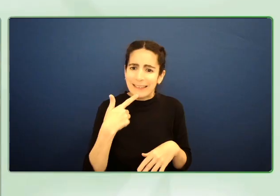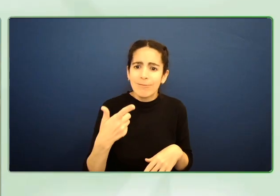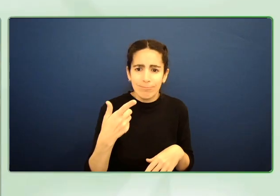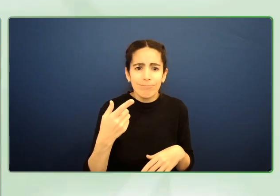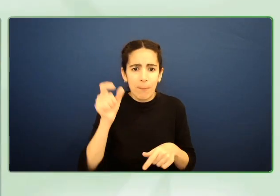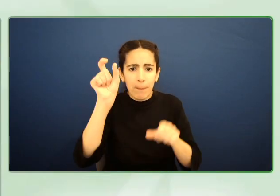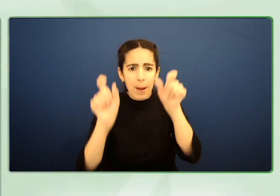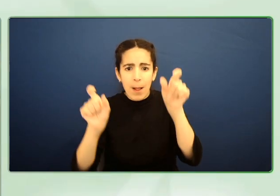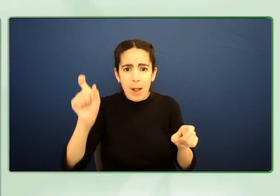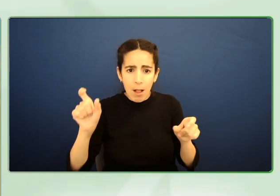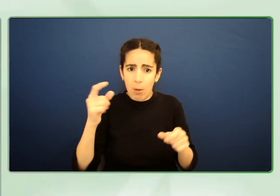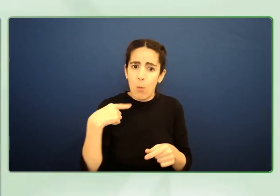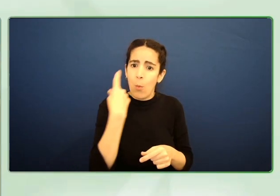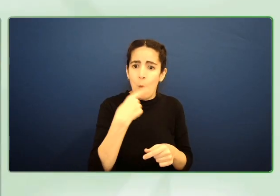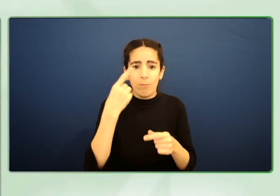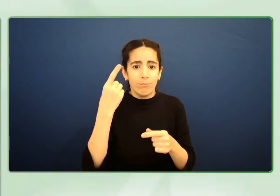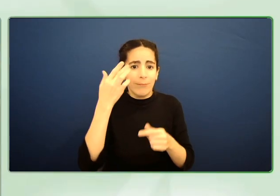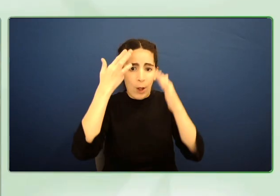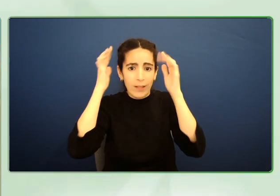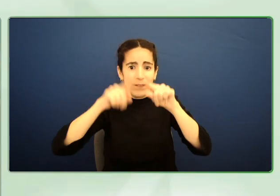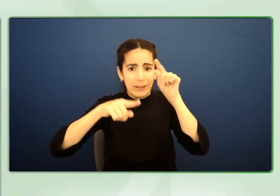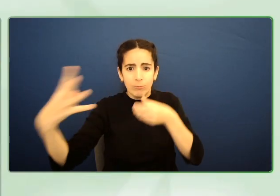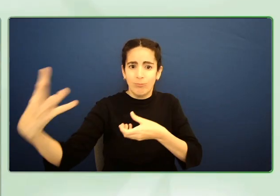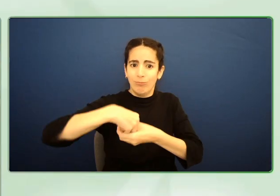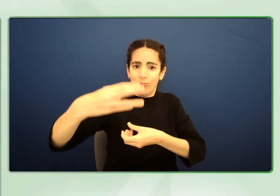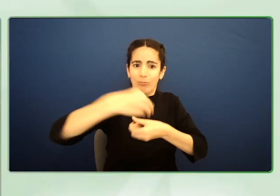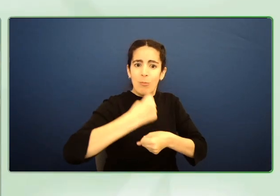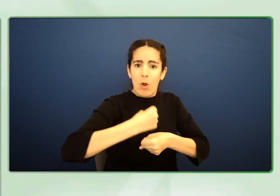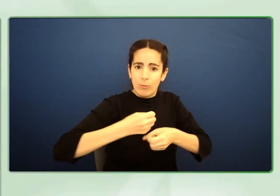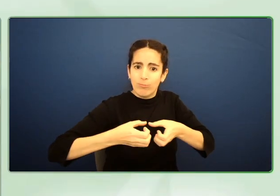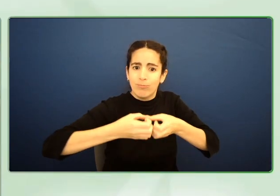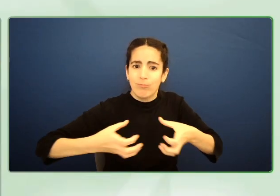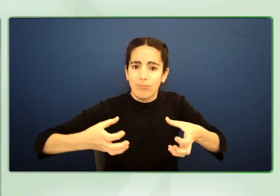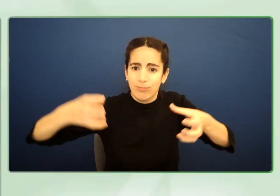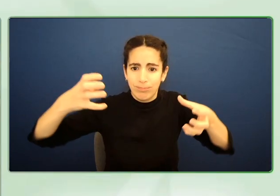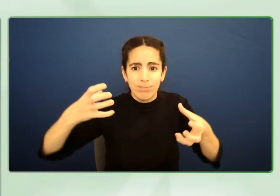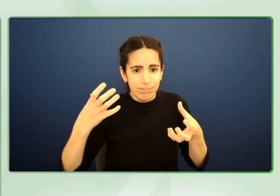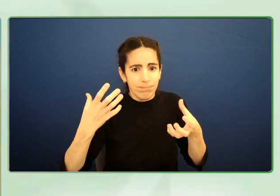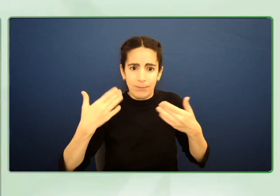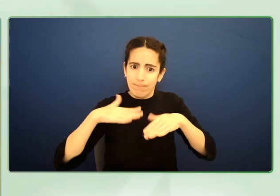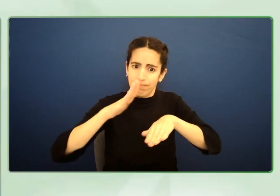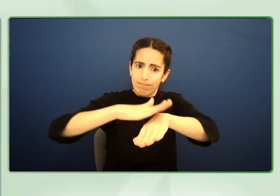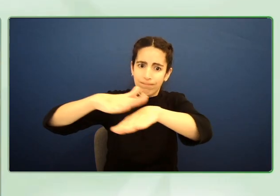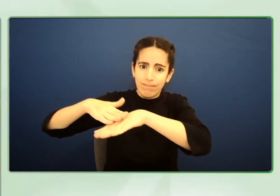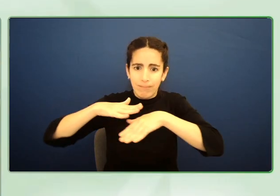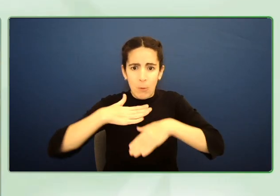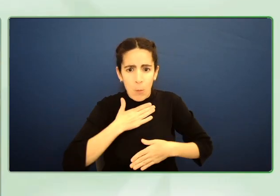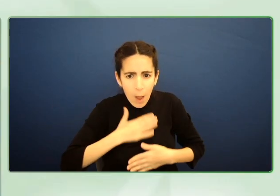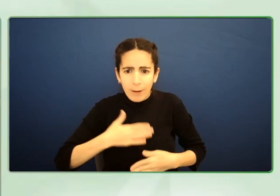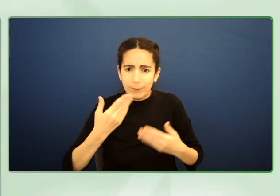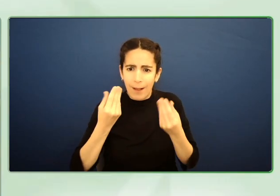out? Yeah, I'd love to dig into that just for a minute, if that's useful. I'm turning to the researcher because